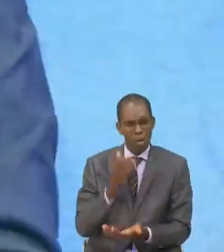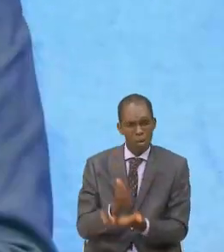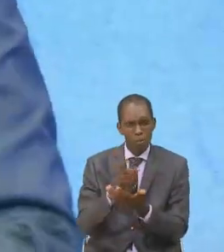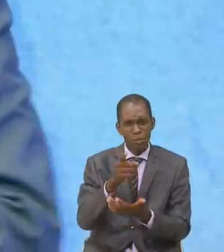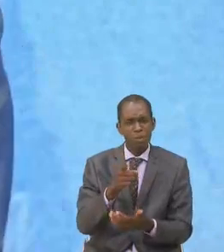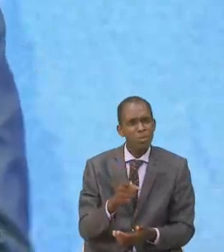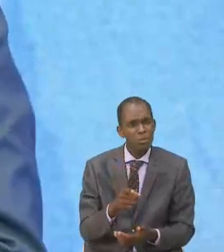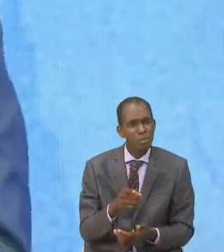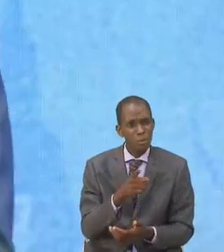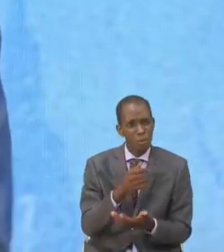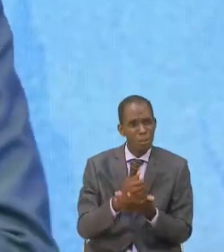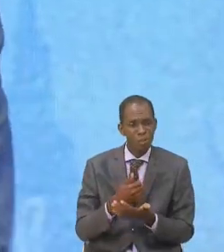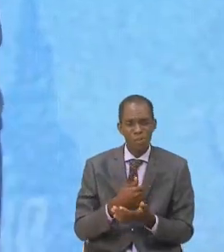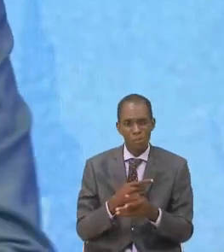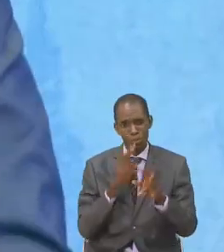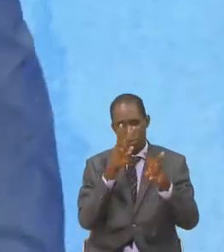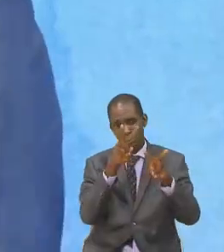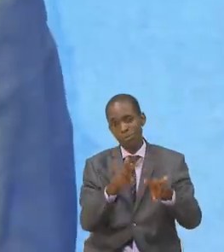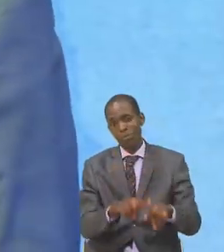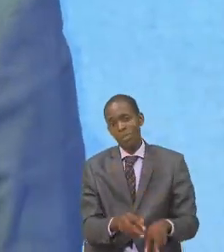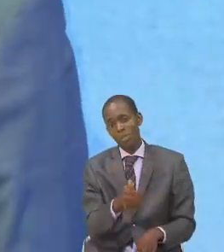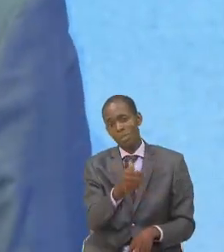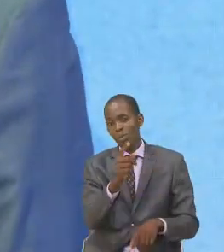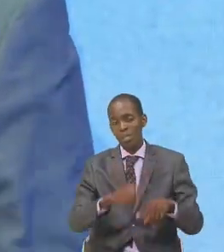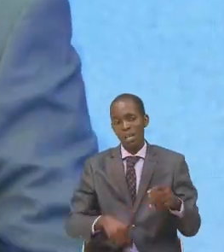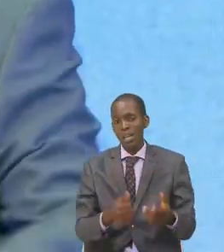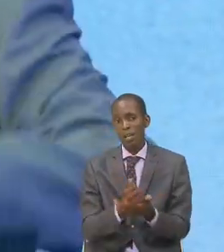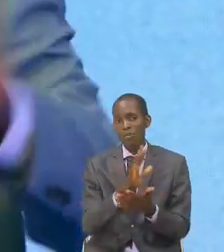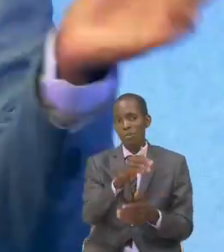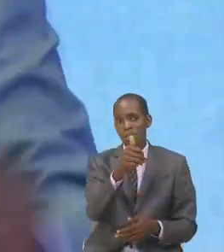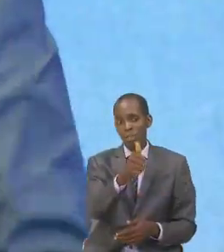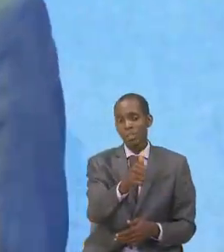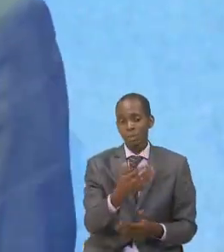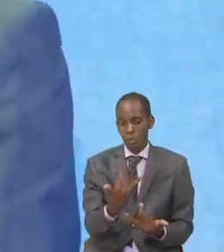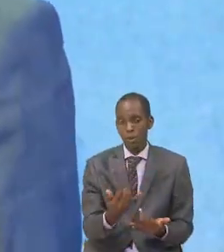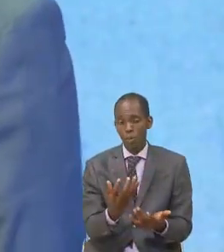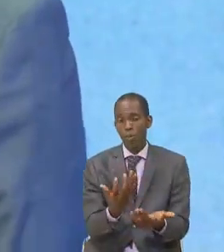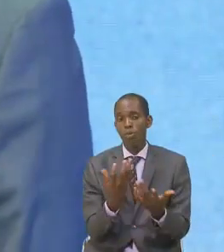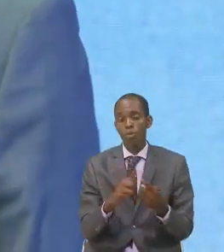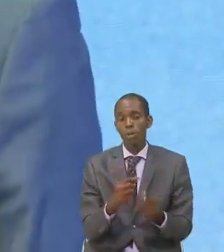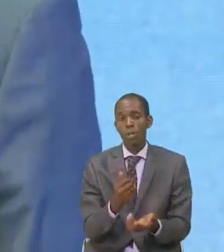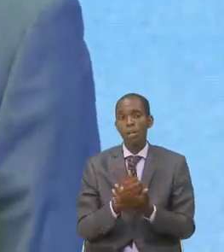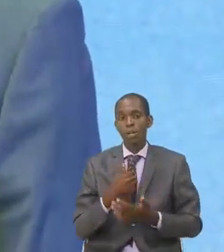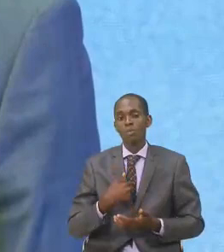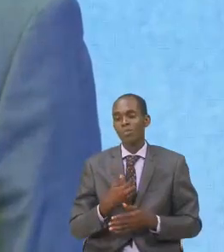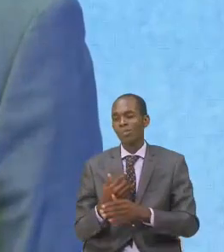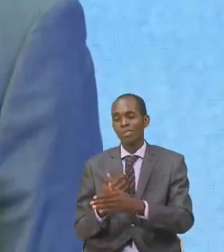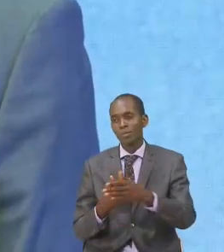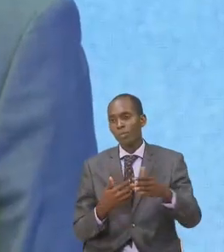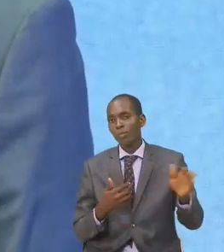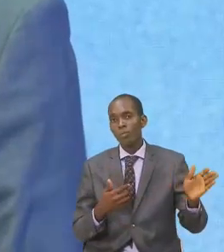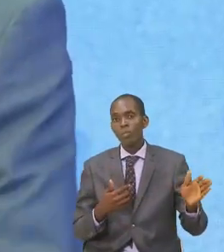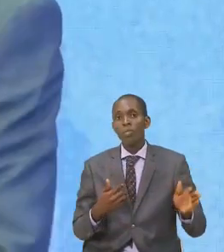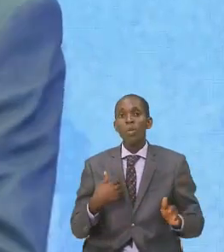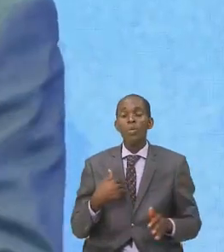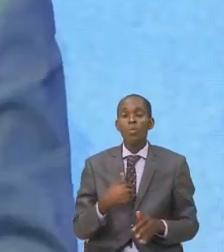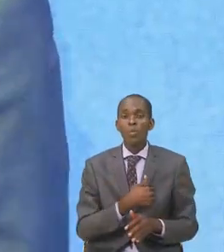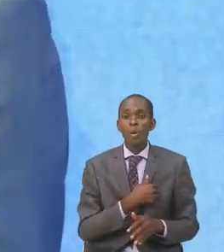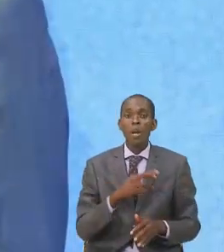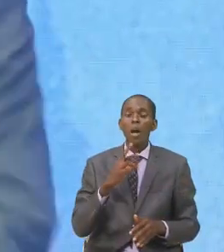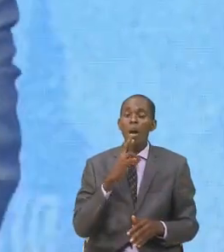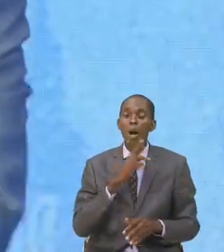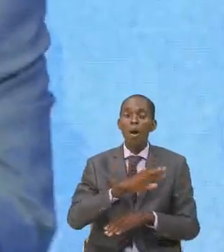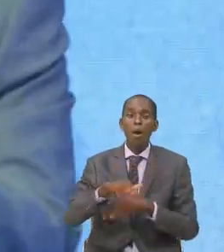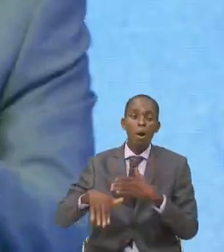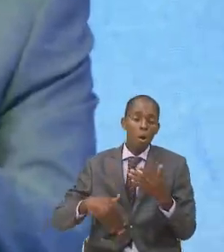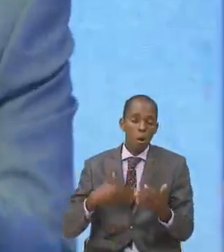of himself, he comes and he says, I will help you. You say, go away, look at yourself, you cannot even help yourself, and say you are going